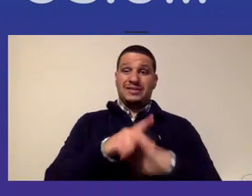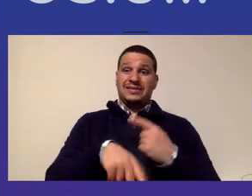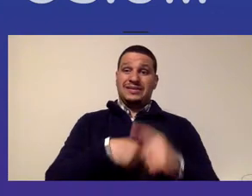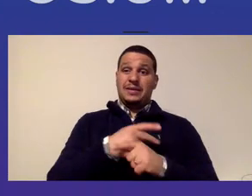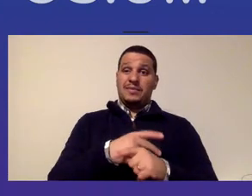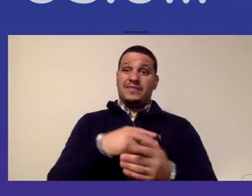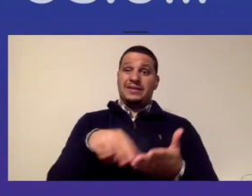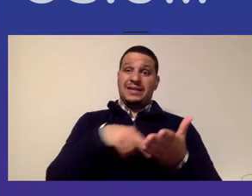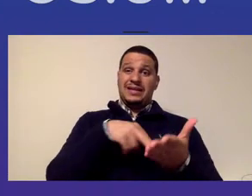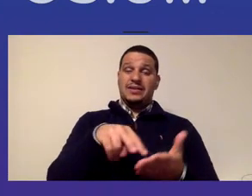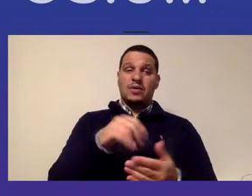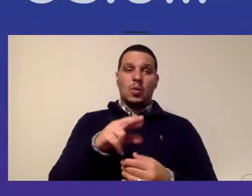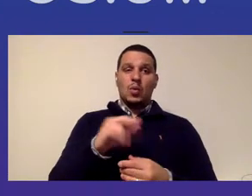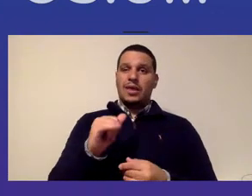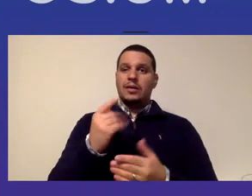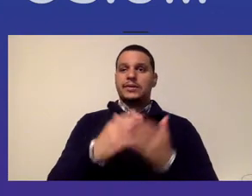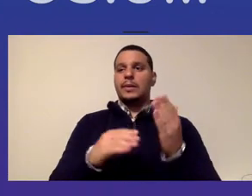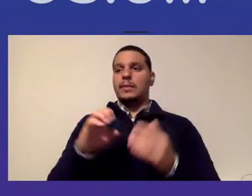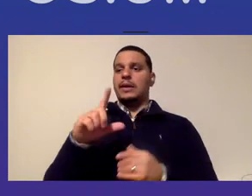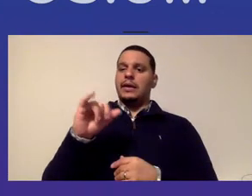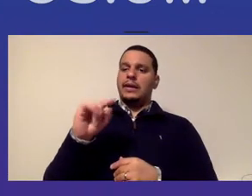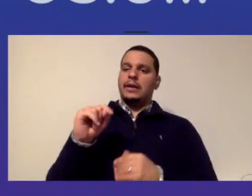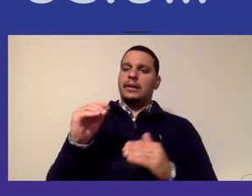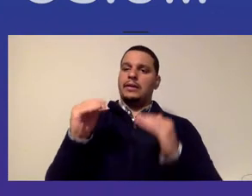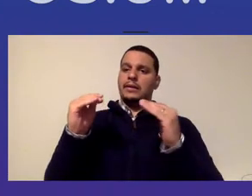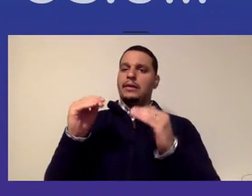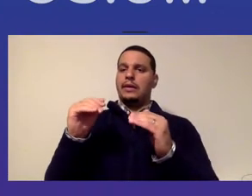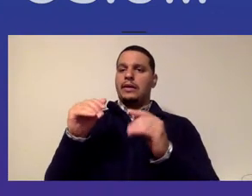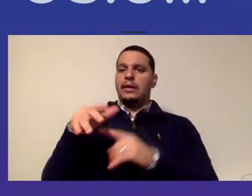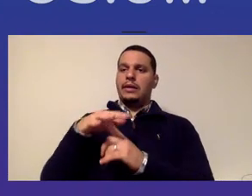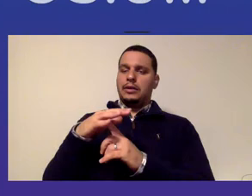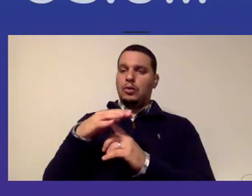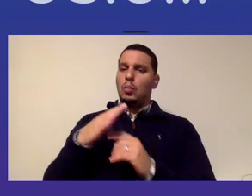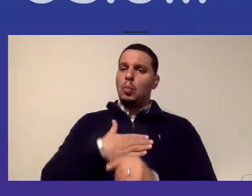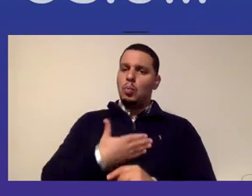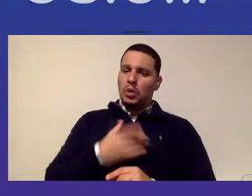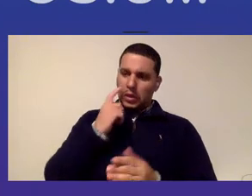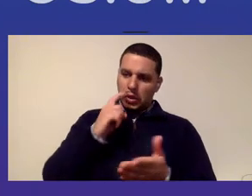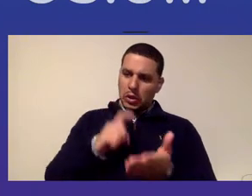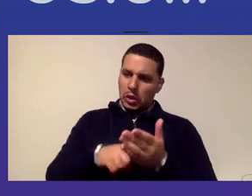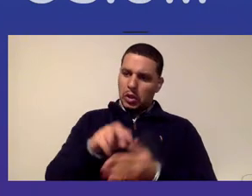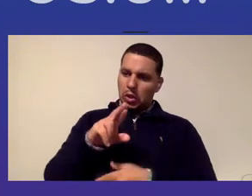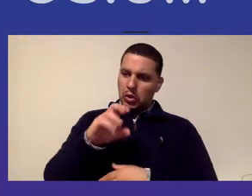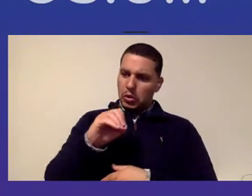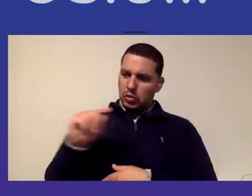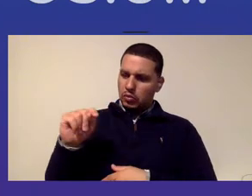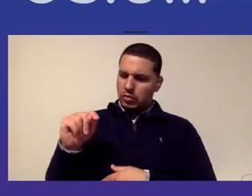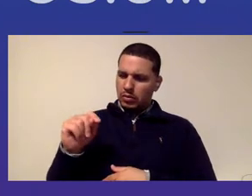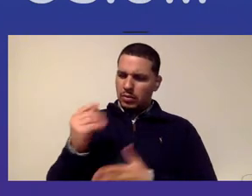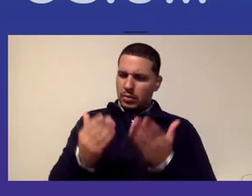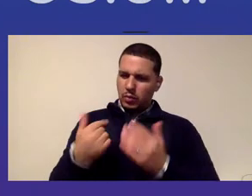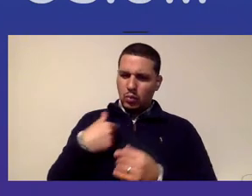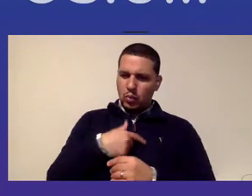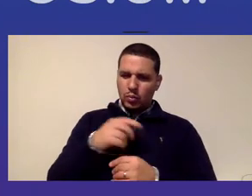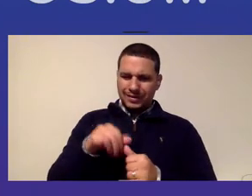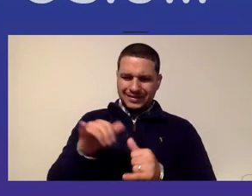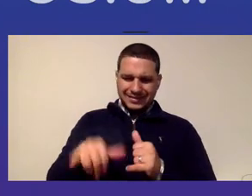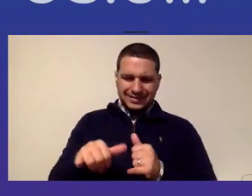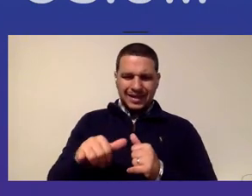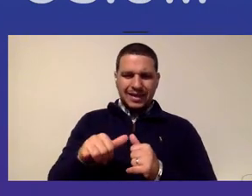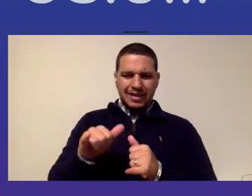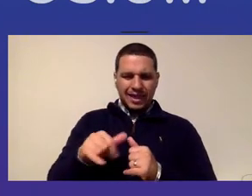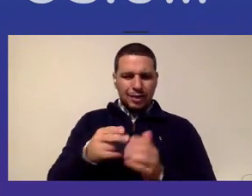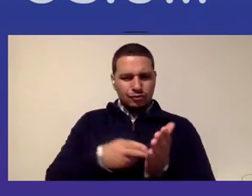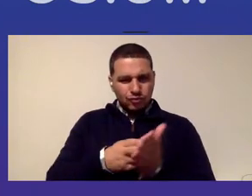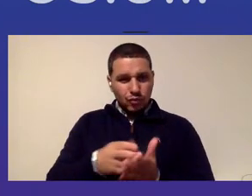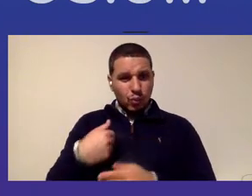in a certain elite context, willing to acknowledge its roots, might we stay in the pocket of truth that we are